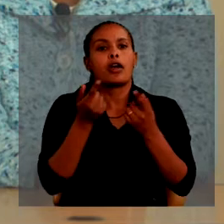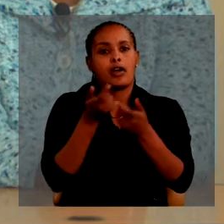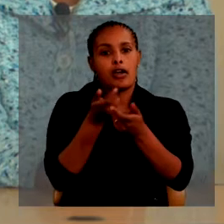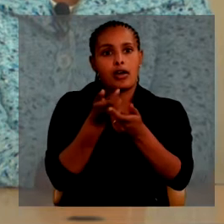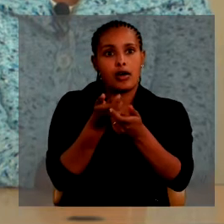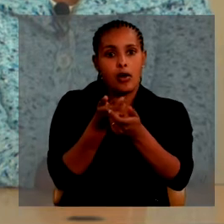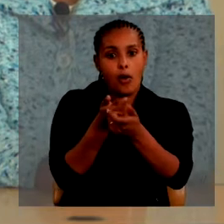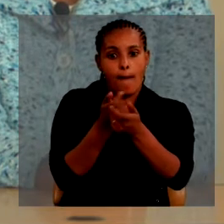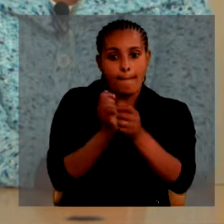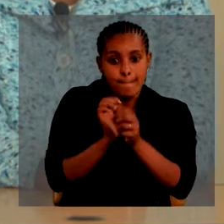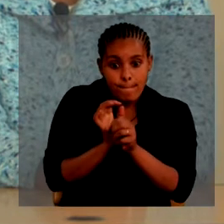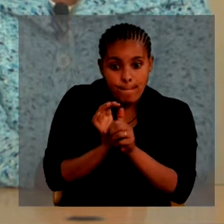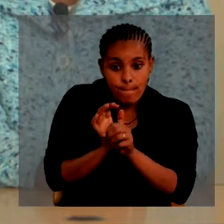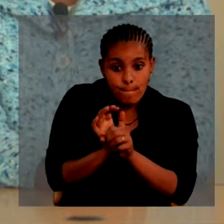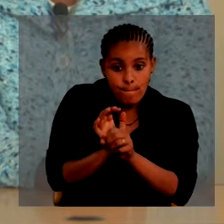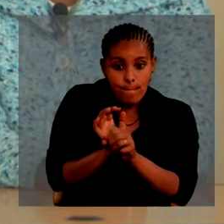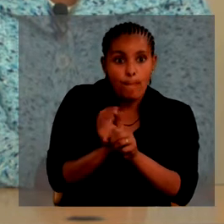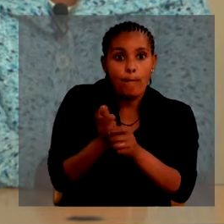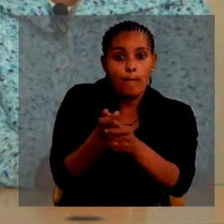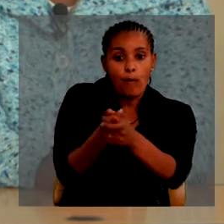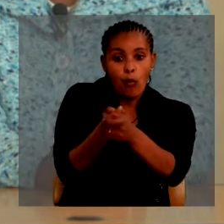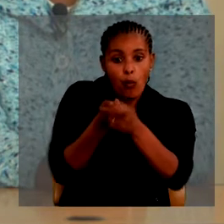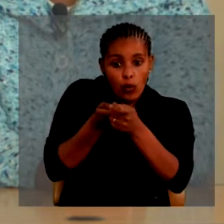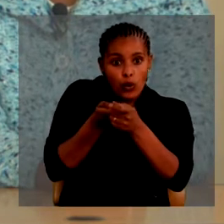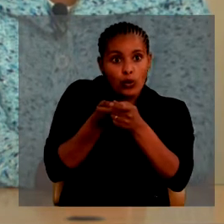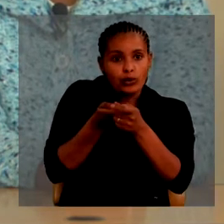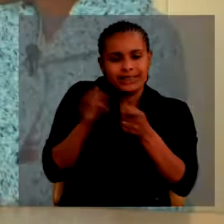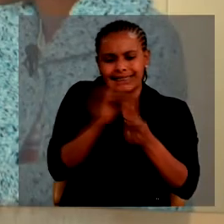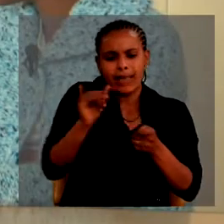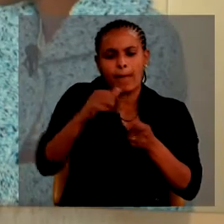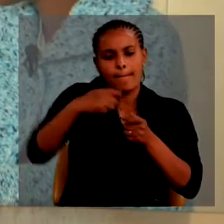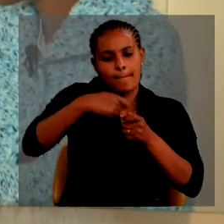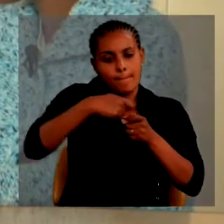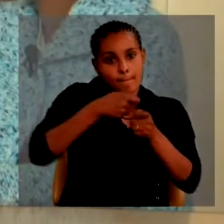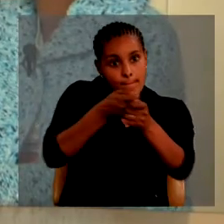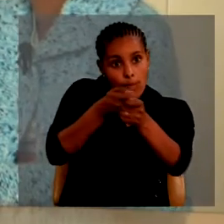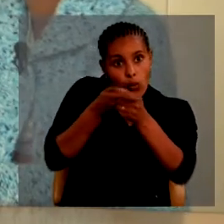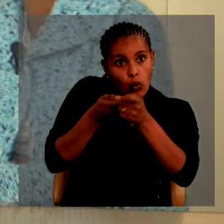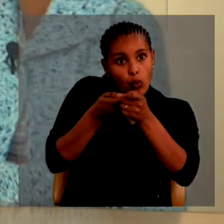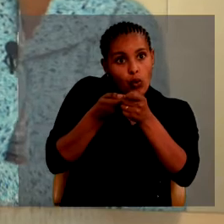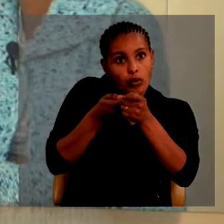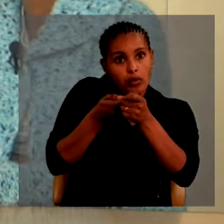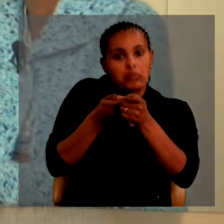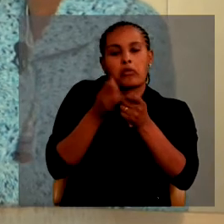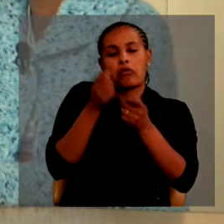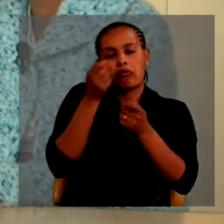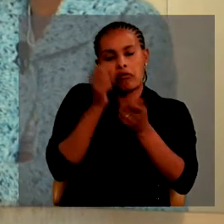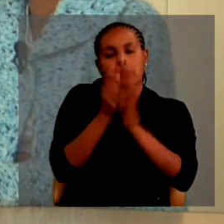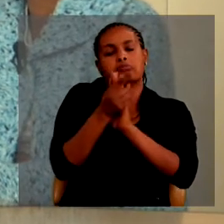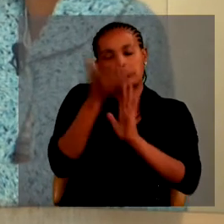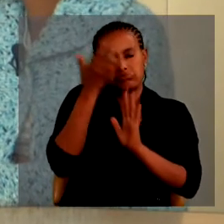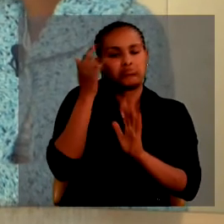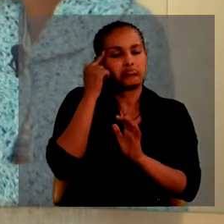If we pull you with the same force, okay, go from that side, okay?